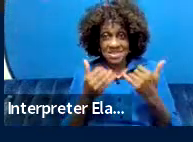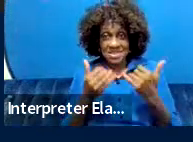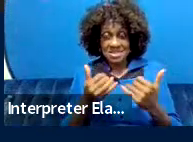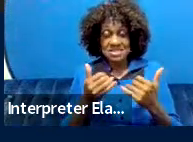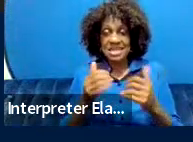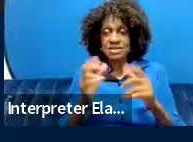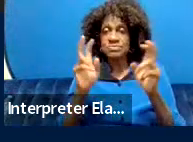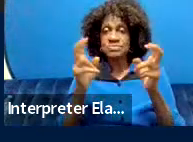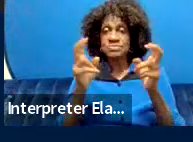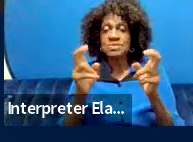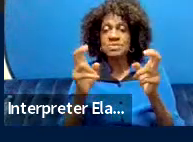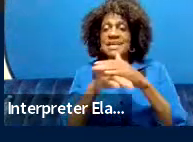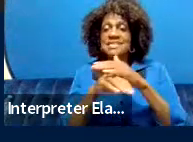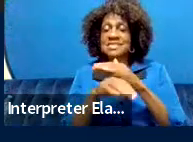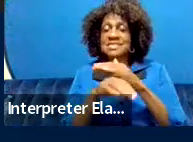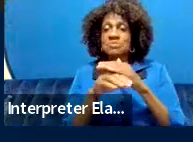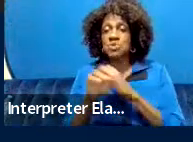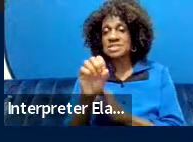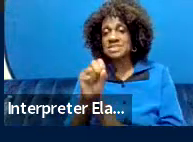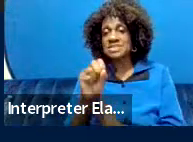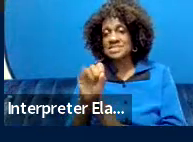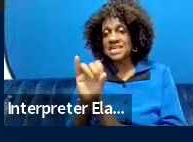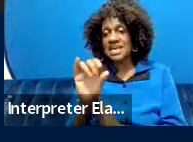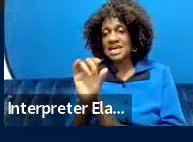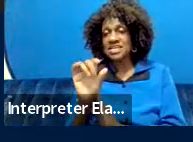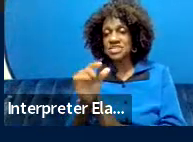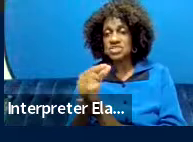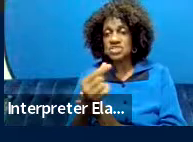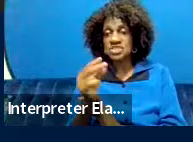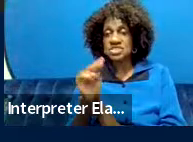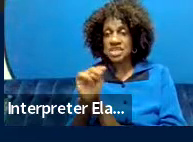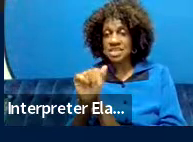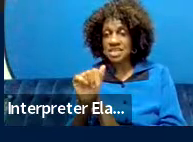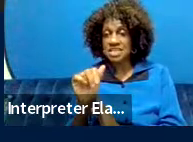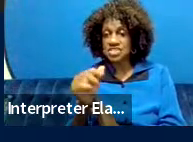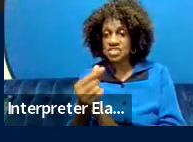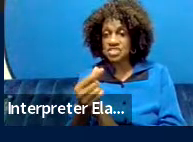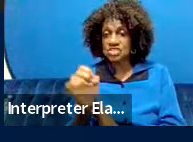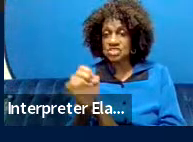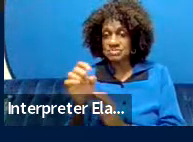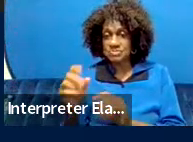is entitled Accessible Signage. Slide 2.